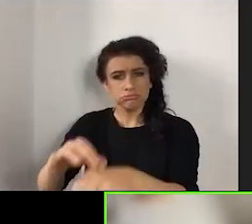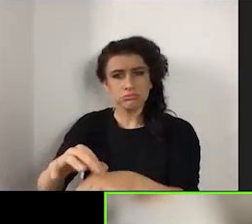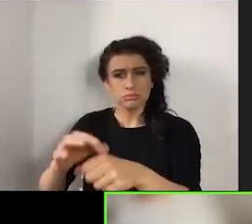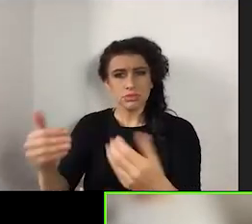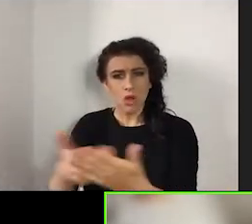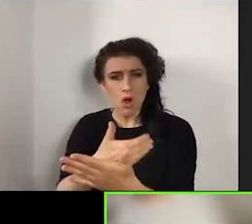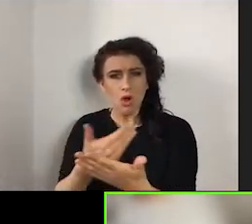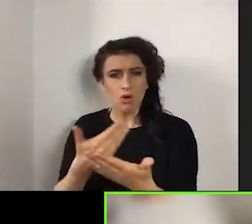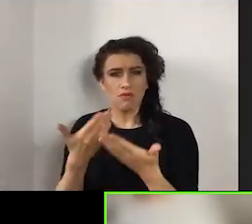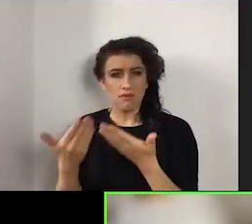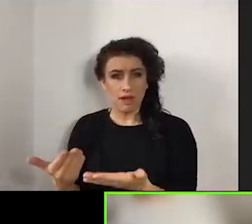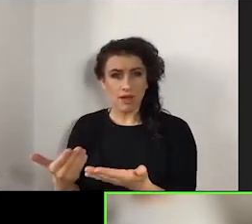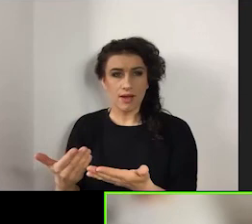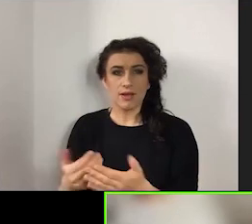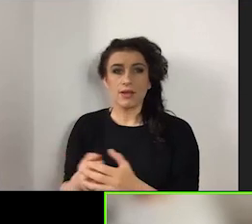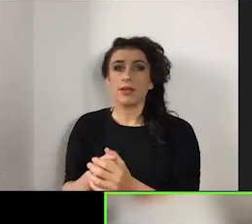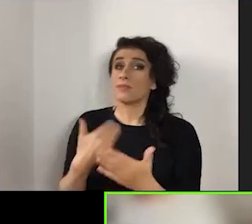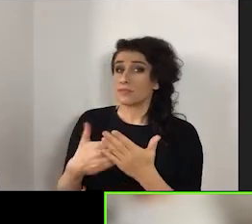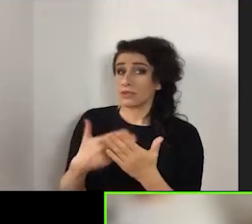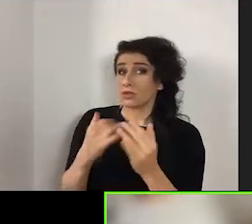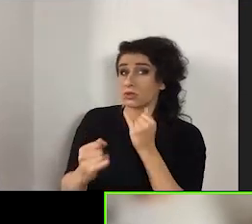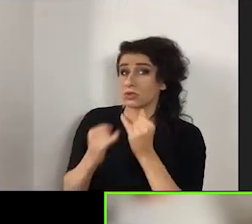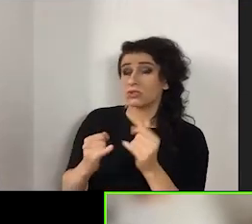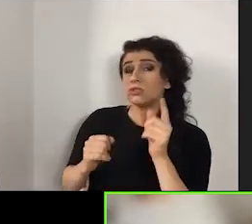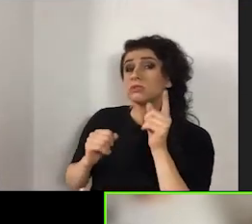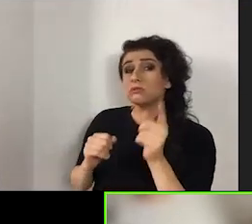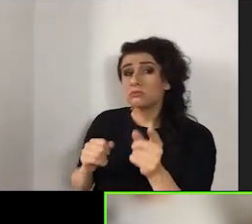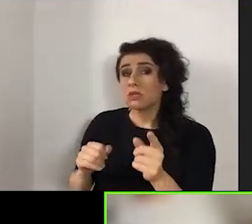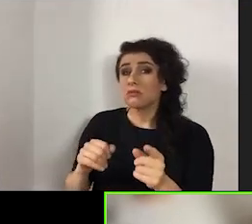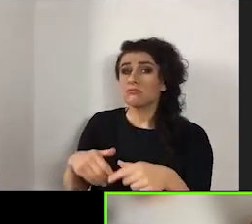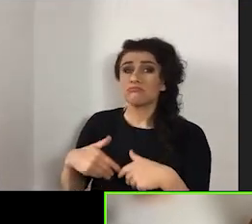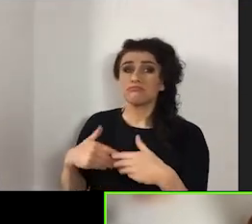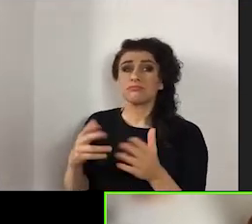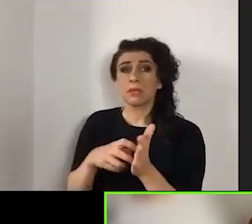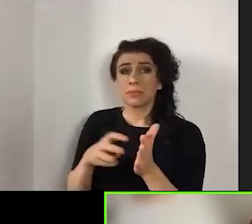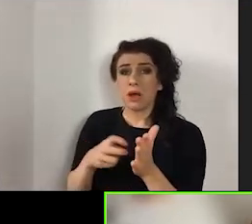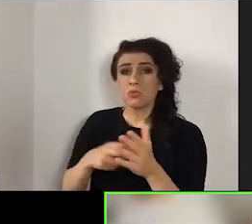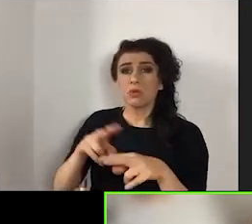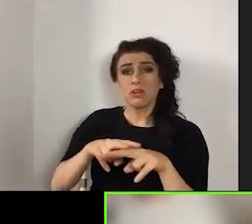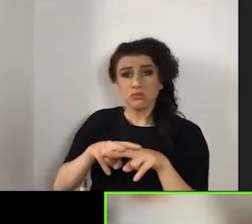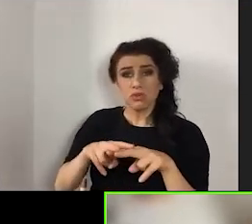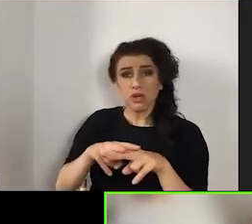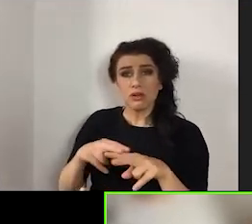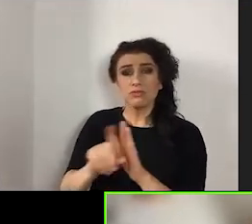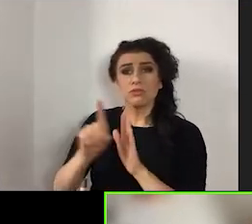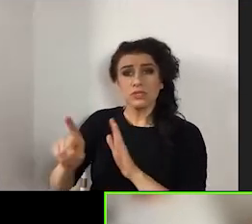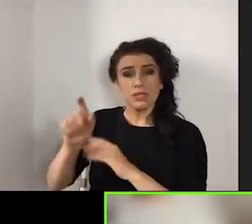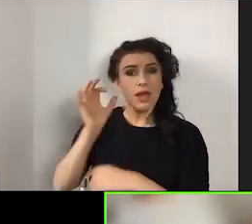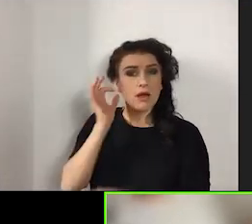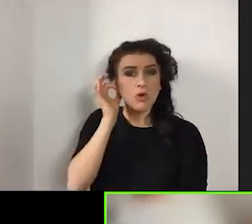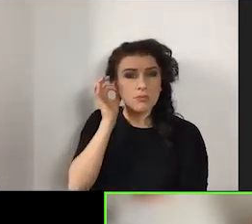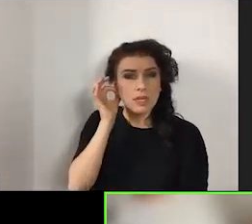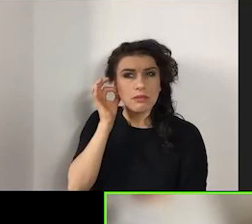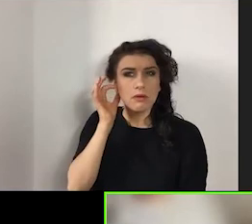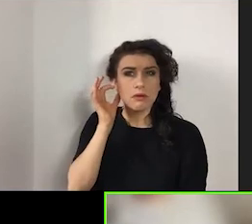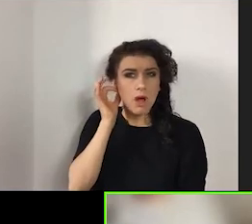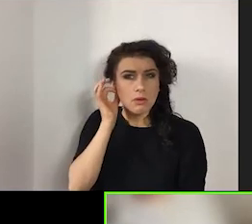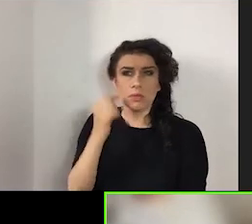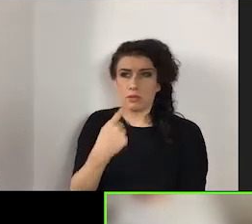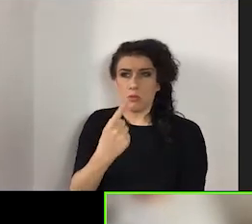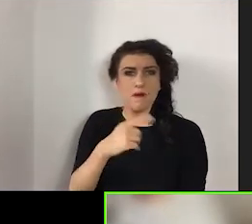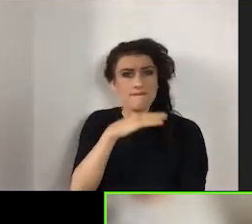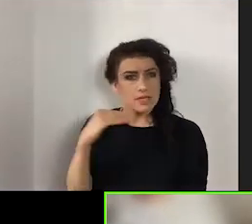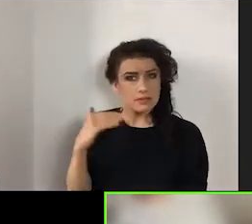women the tools to say, enough, I go away and I start my life.